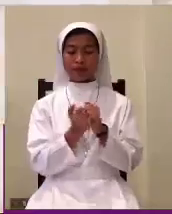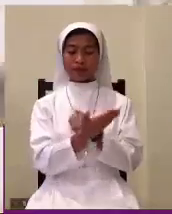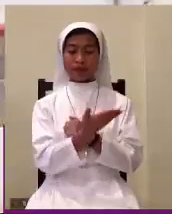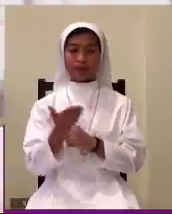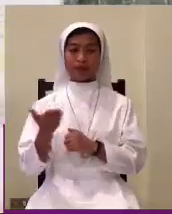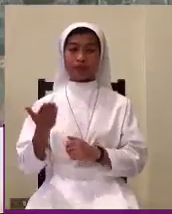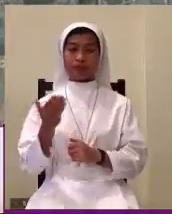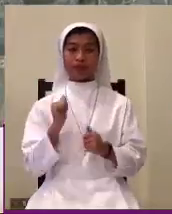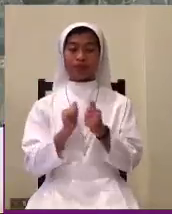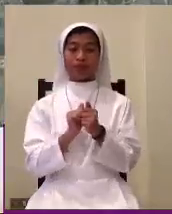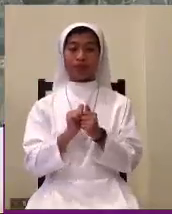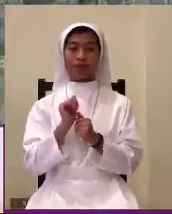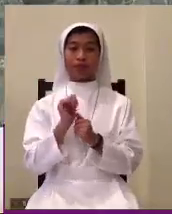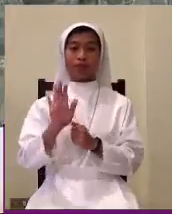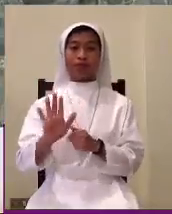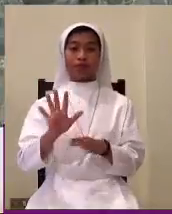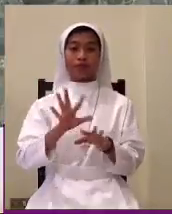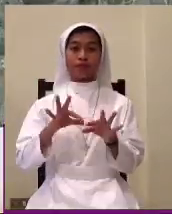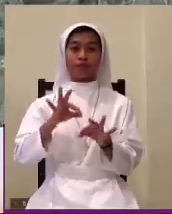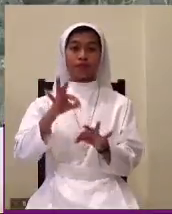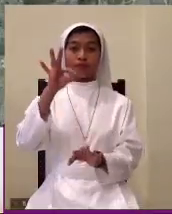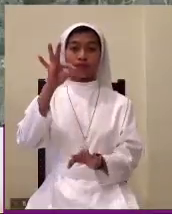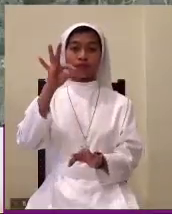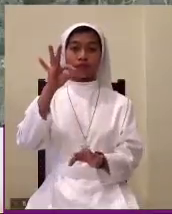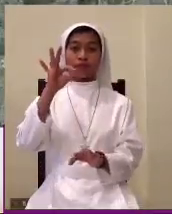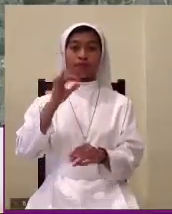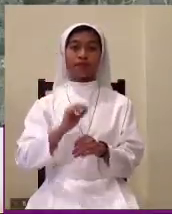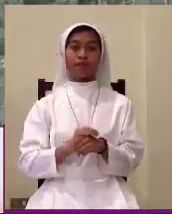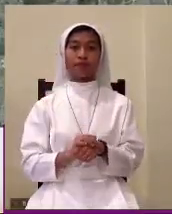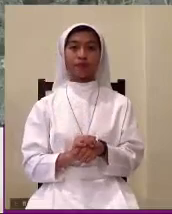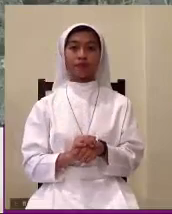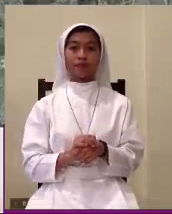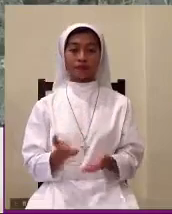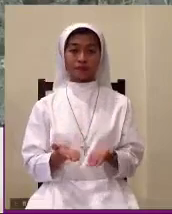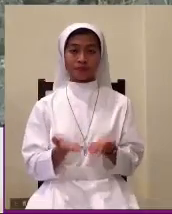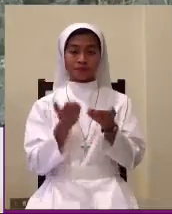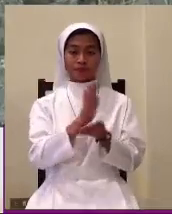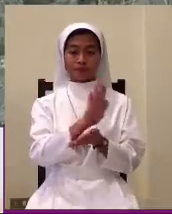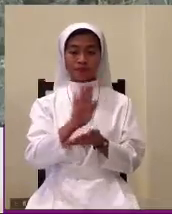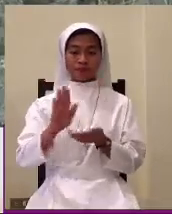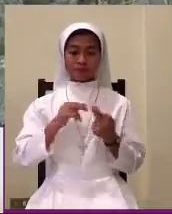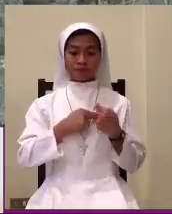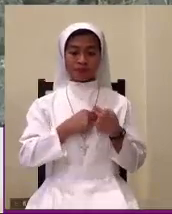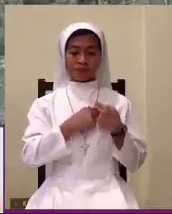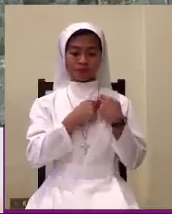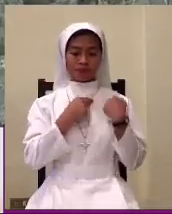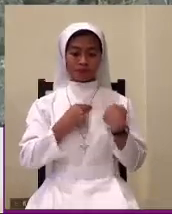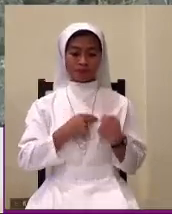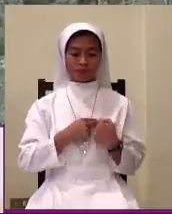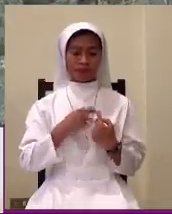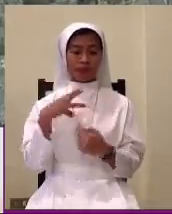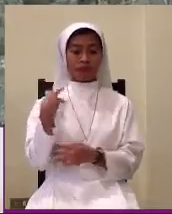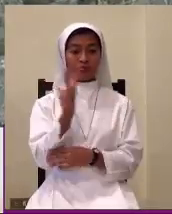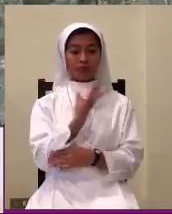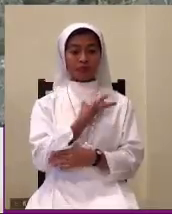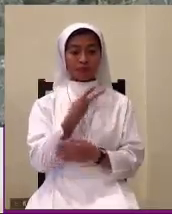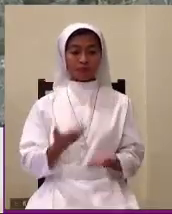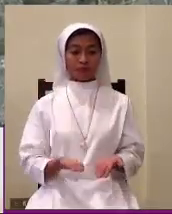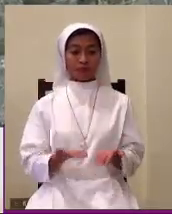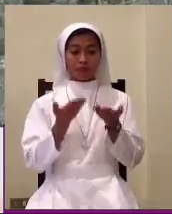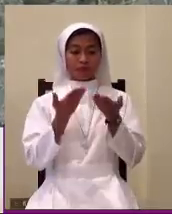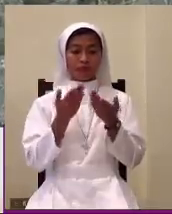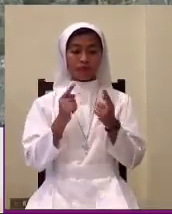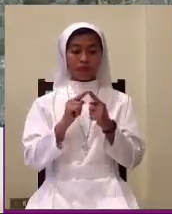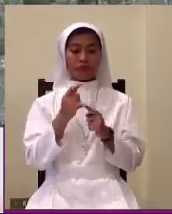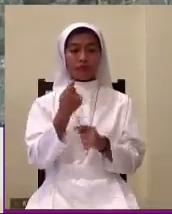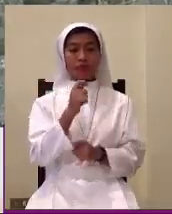you. And with your spirit. Lift up your hearts. We lift them